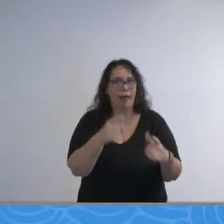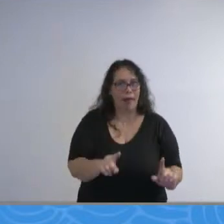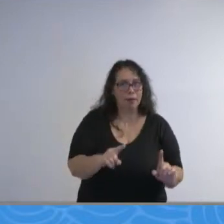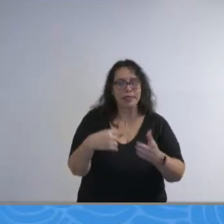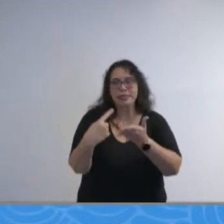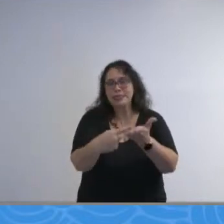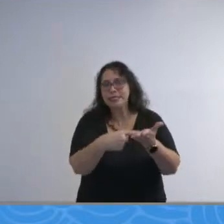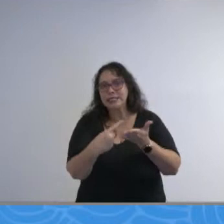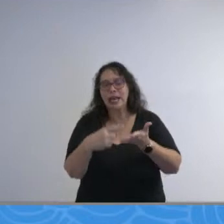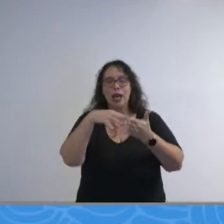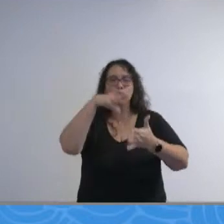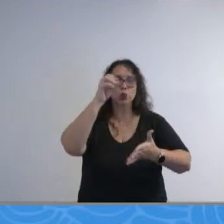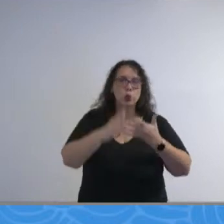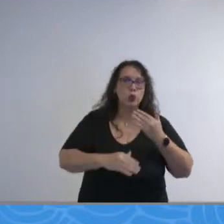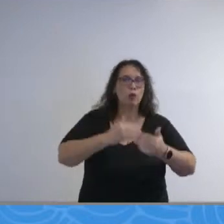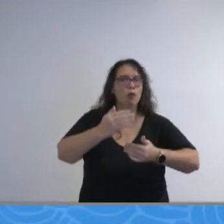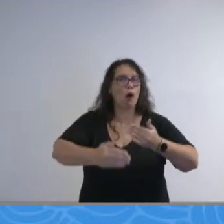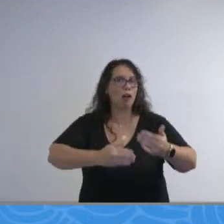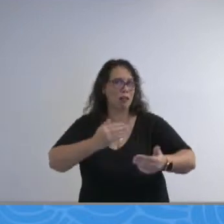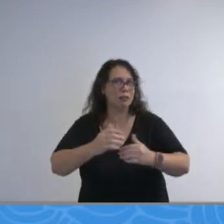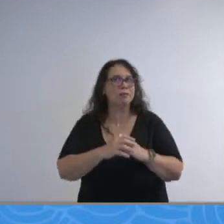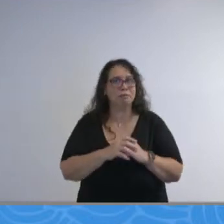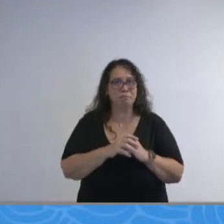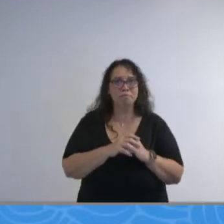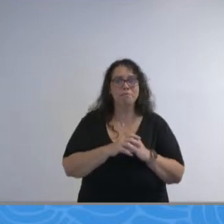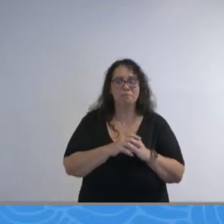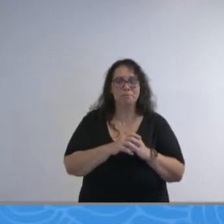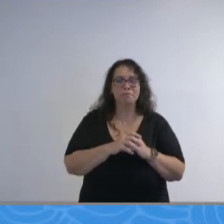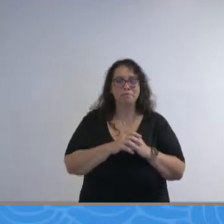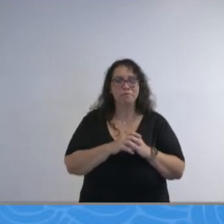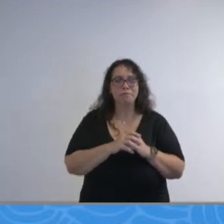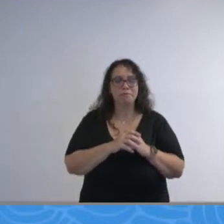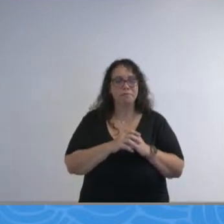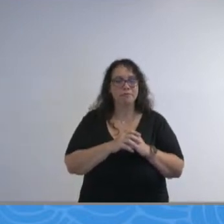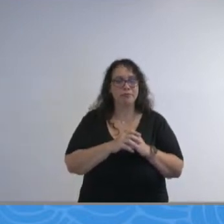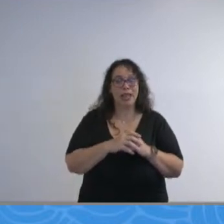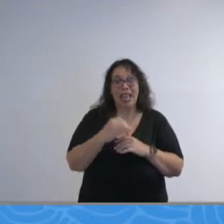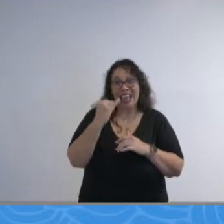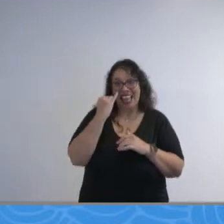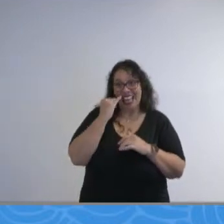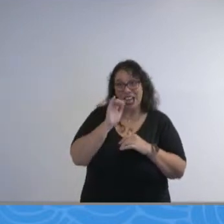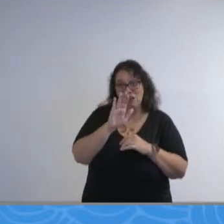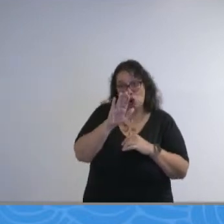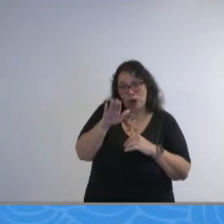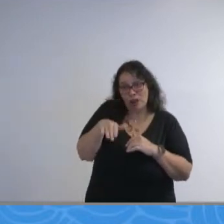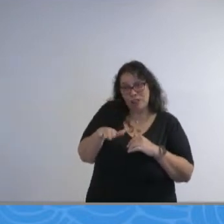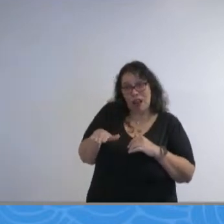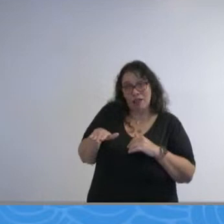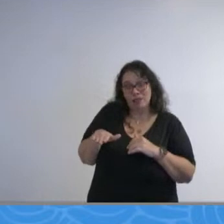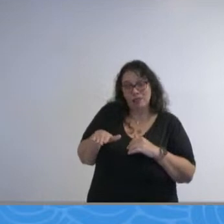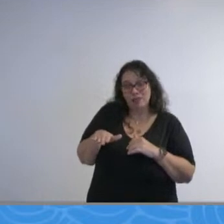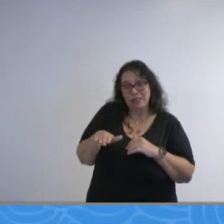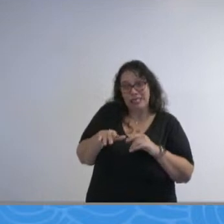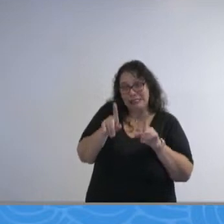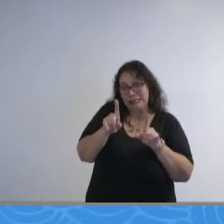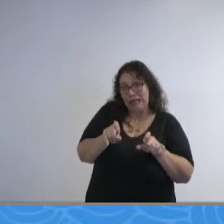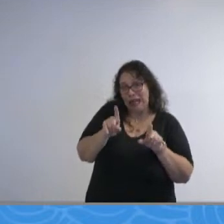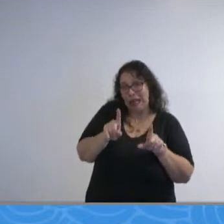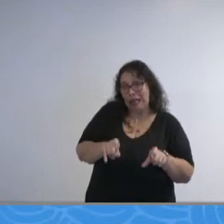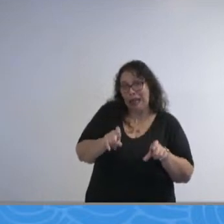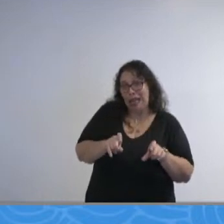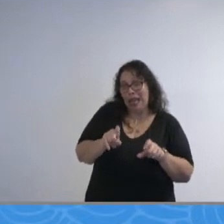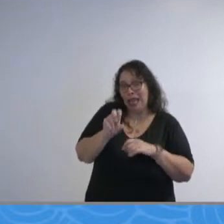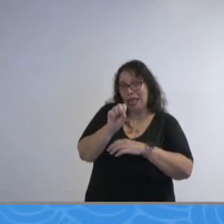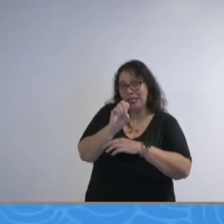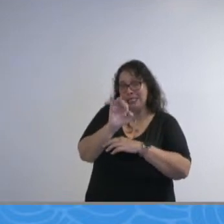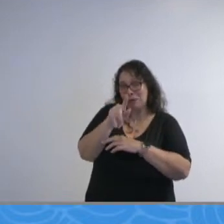the student's progress and how they're doing. But what if your child is assessed in September? You have an